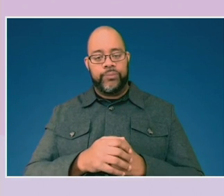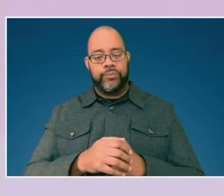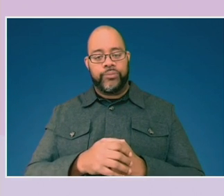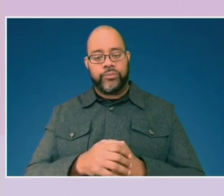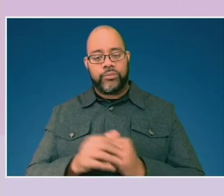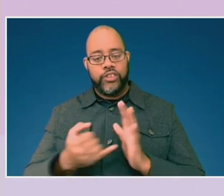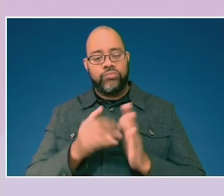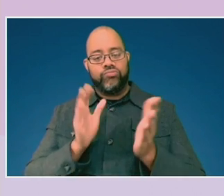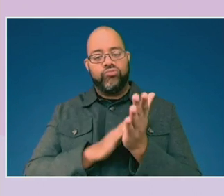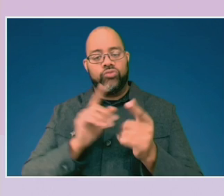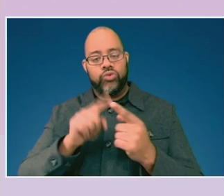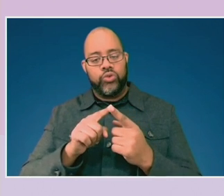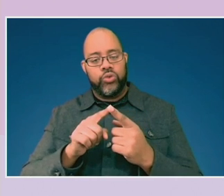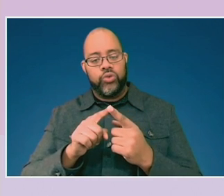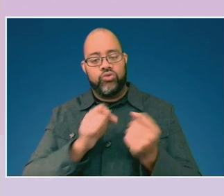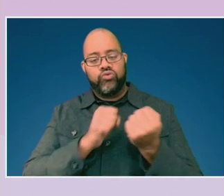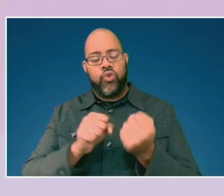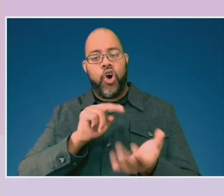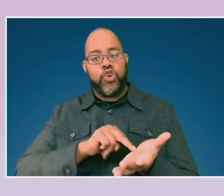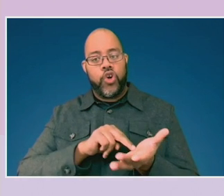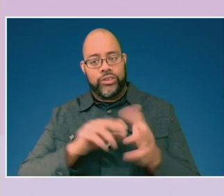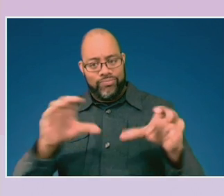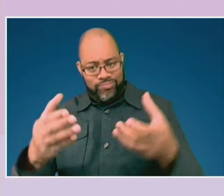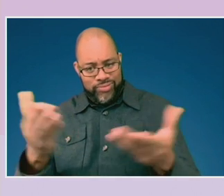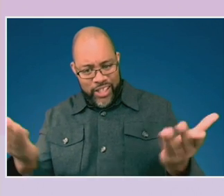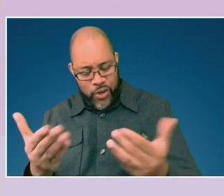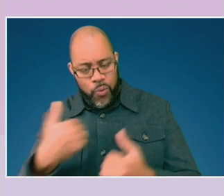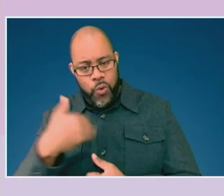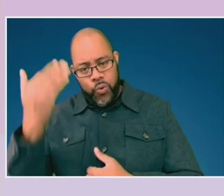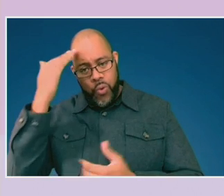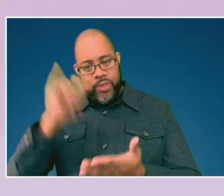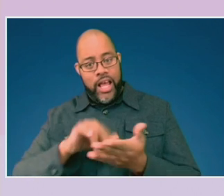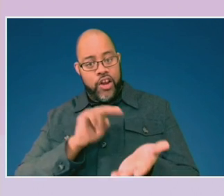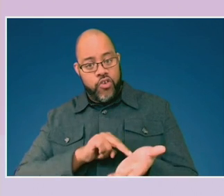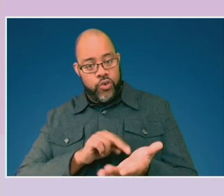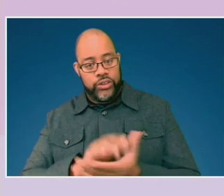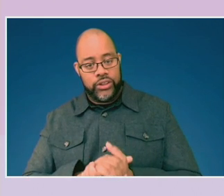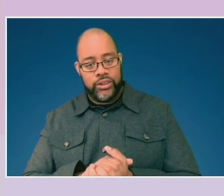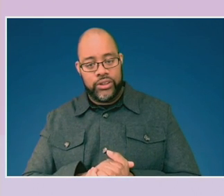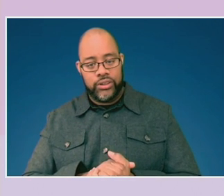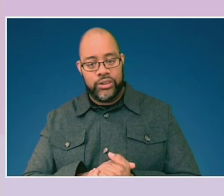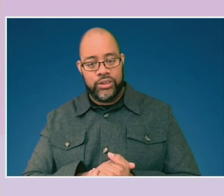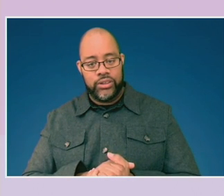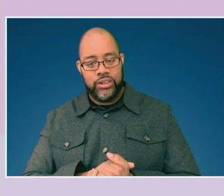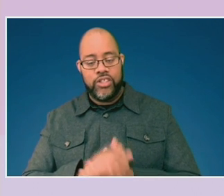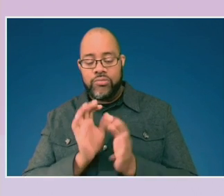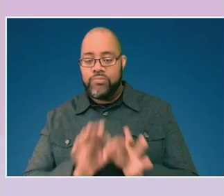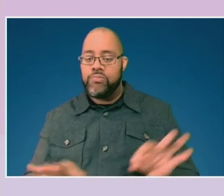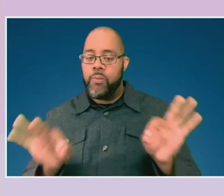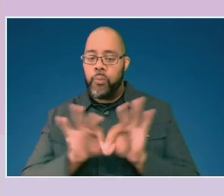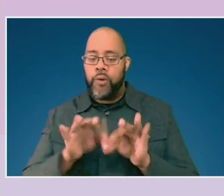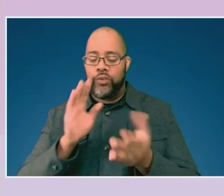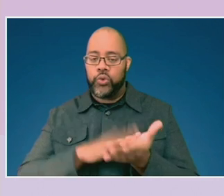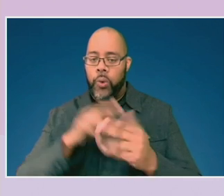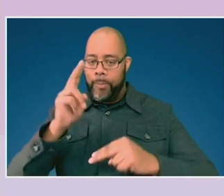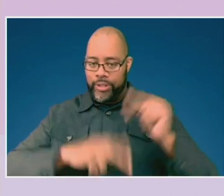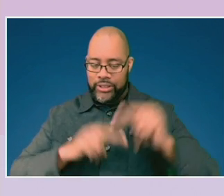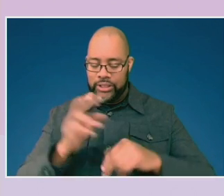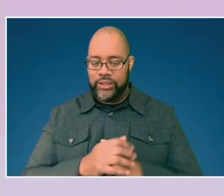to the strong nursing presence. We know that nurses are critical in school buildings,